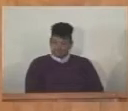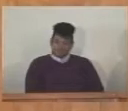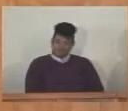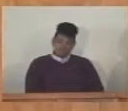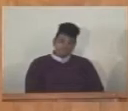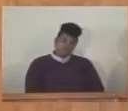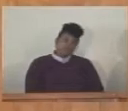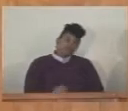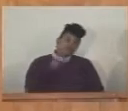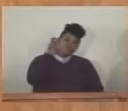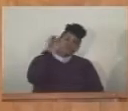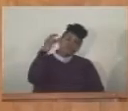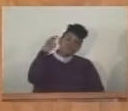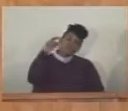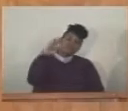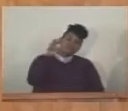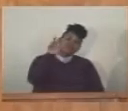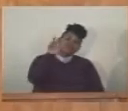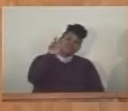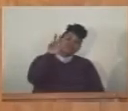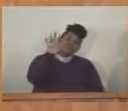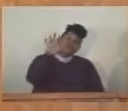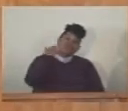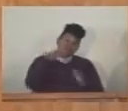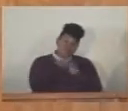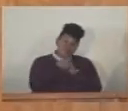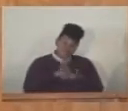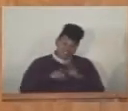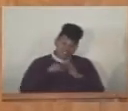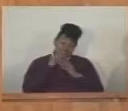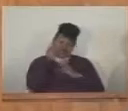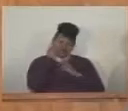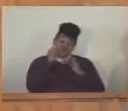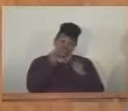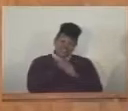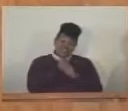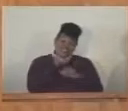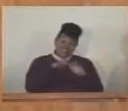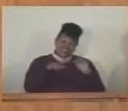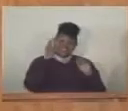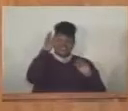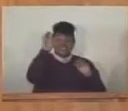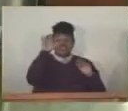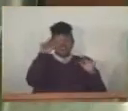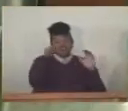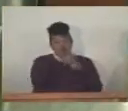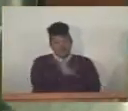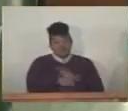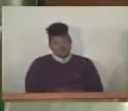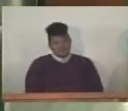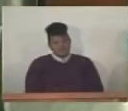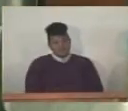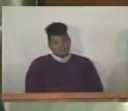2017, there's 335 murders. In the 2 years, that's 600 murders.